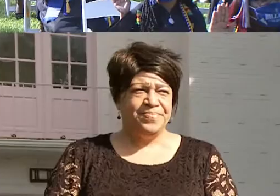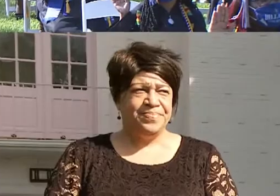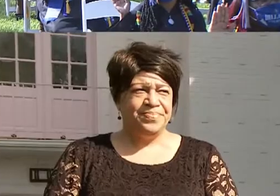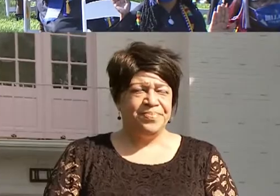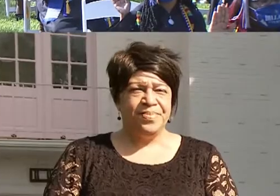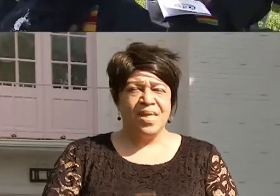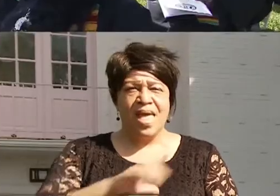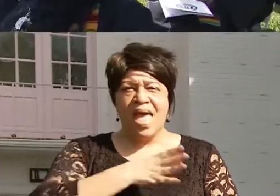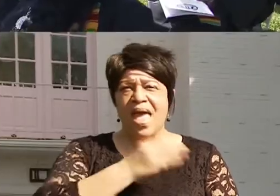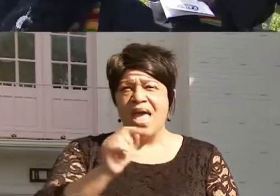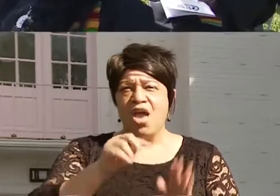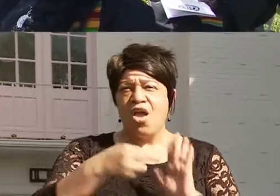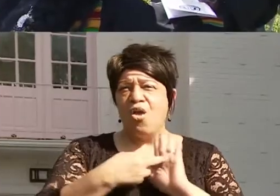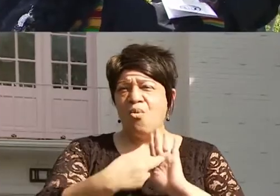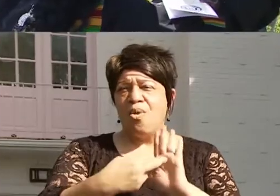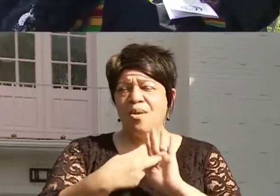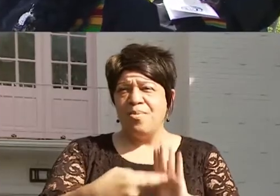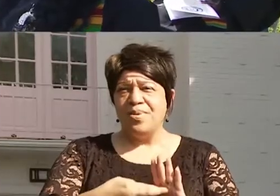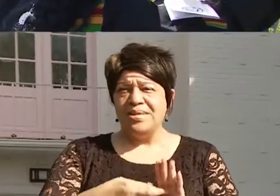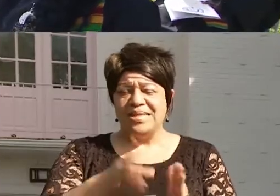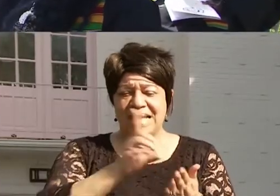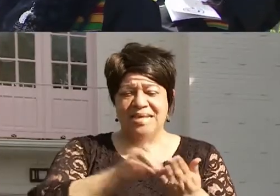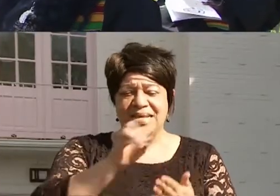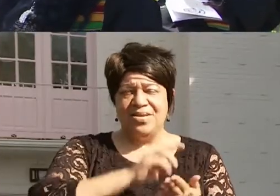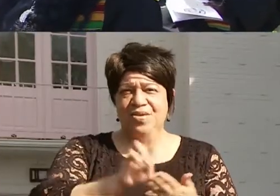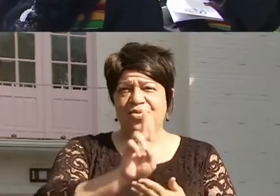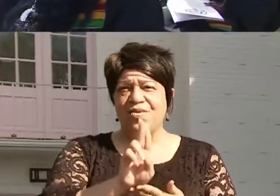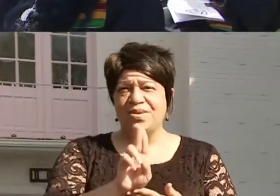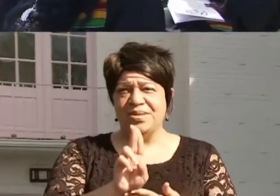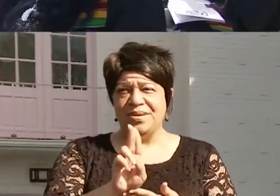and represent Dillard University